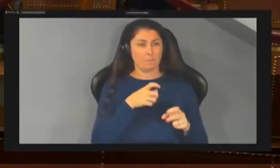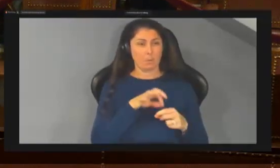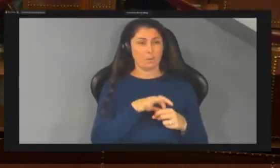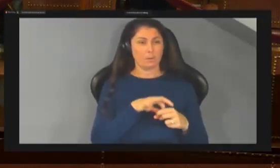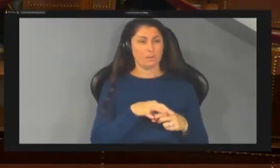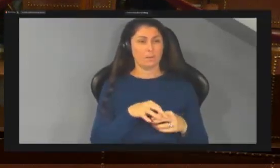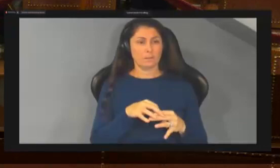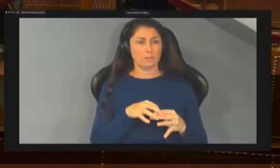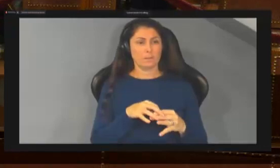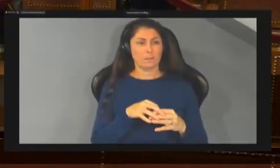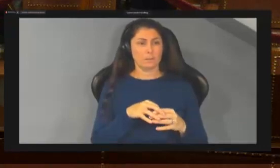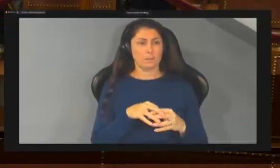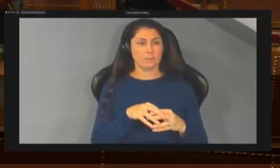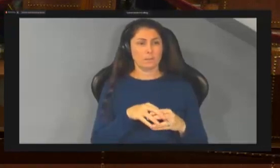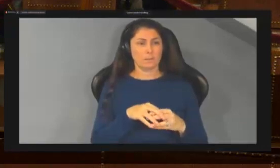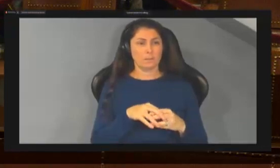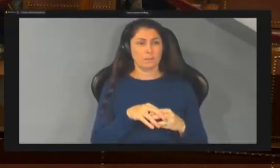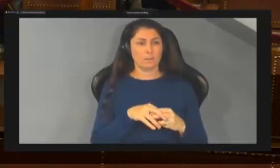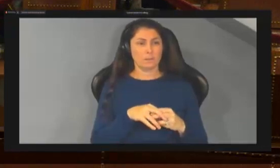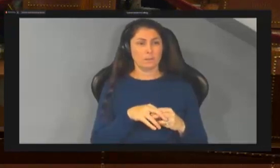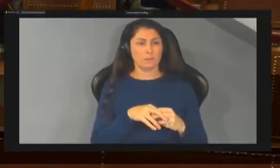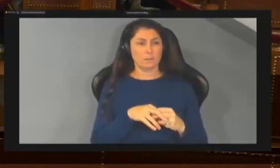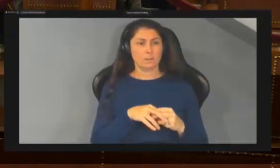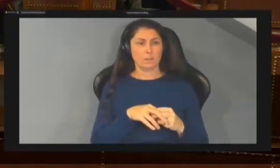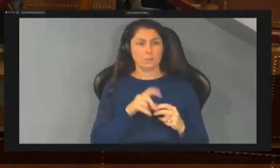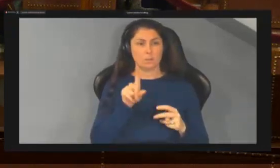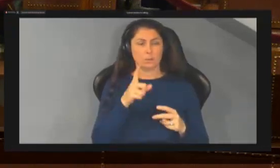Could you just maybe, like, guide us through if we need help here? Sure.